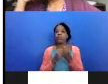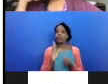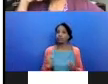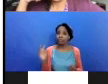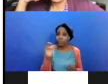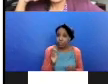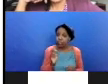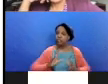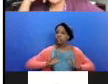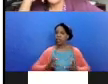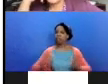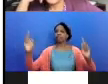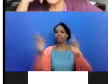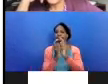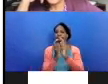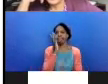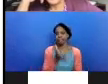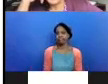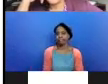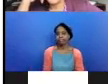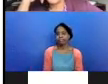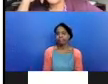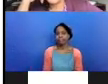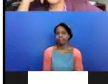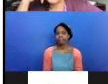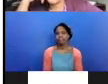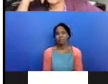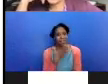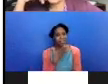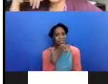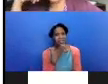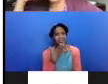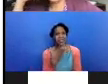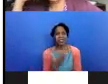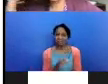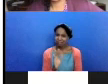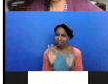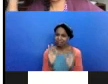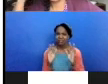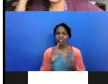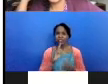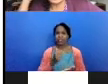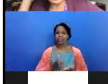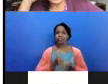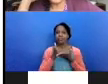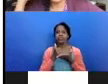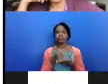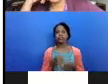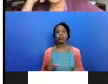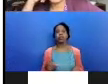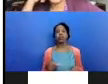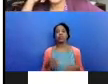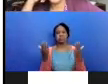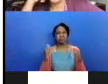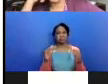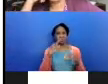Thank you. That was very helpful. So here's another question. You mentioned children quite a bit, and a couple of